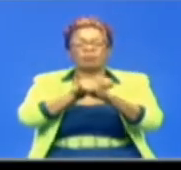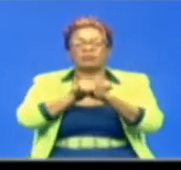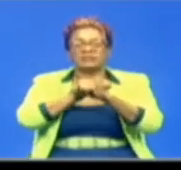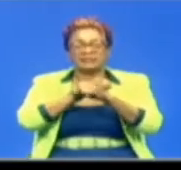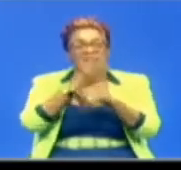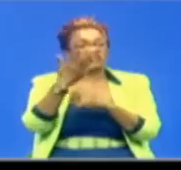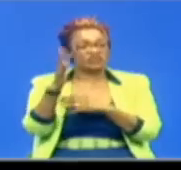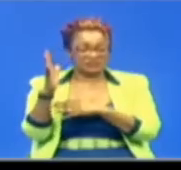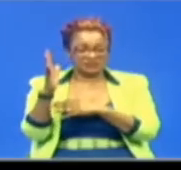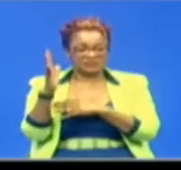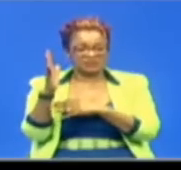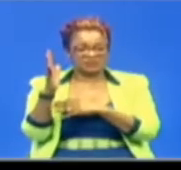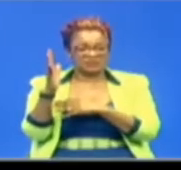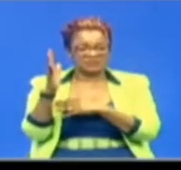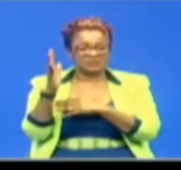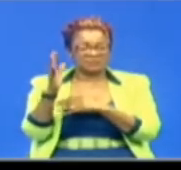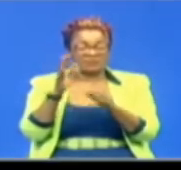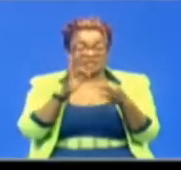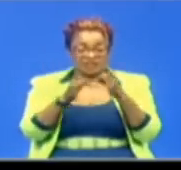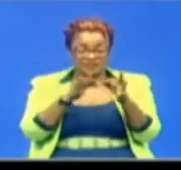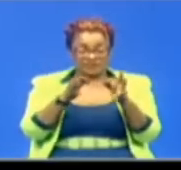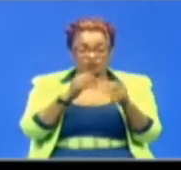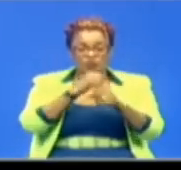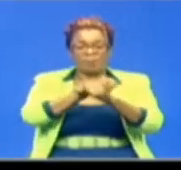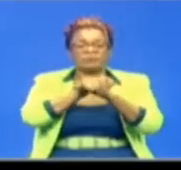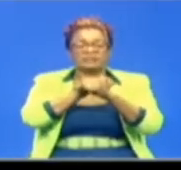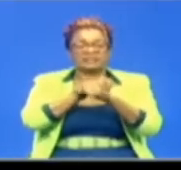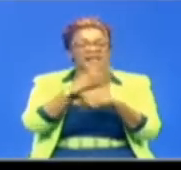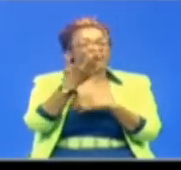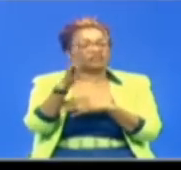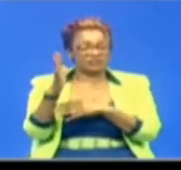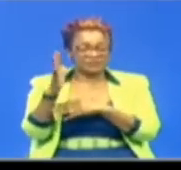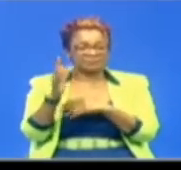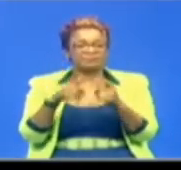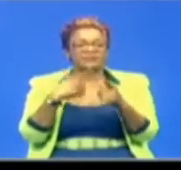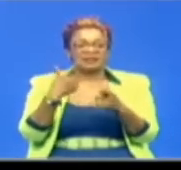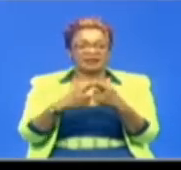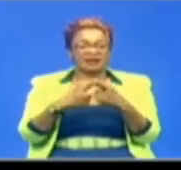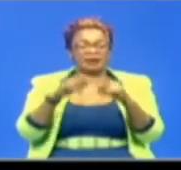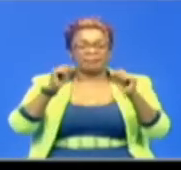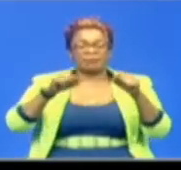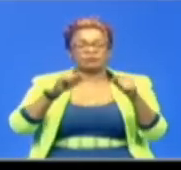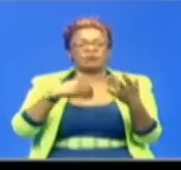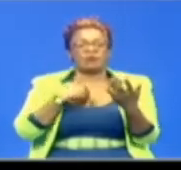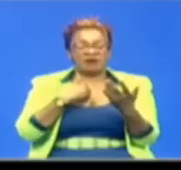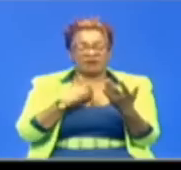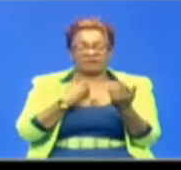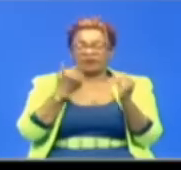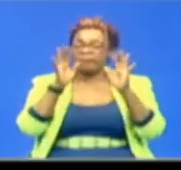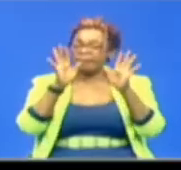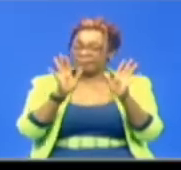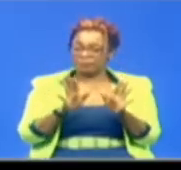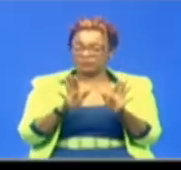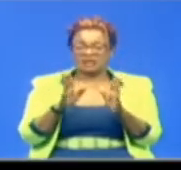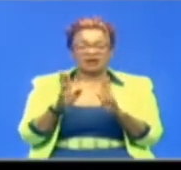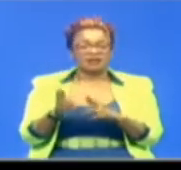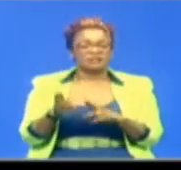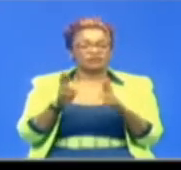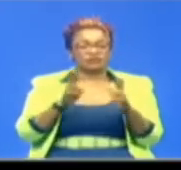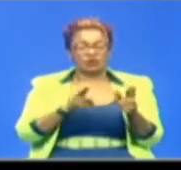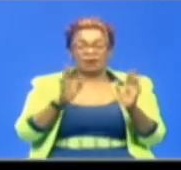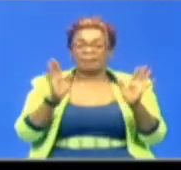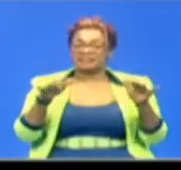trees. If you protect a tree, then we will have our very important natural